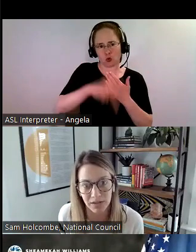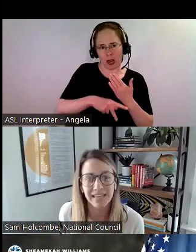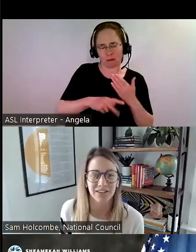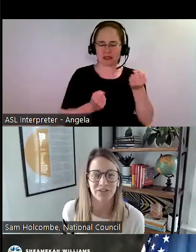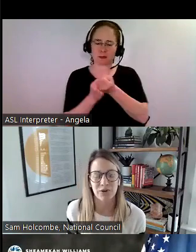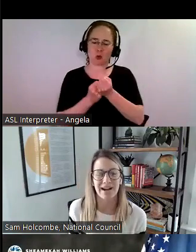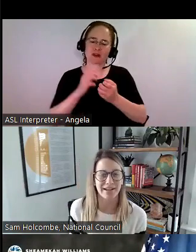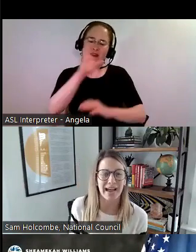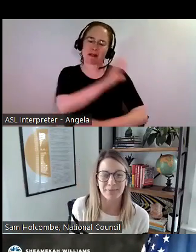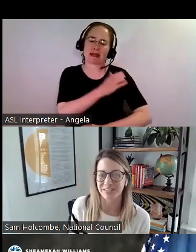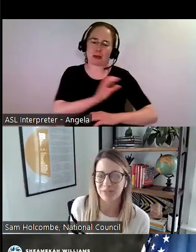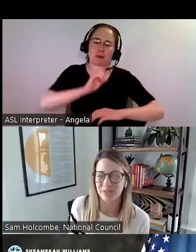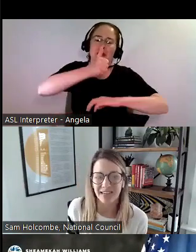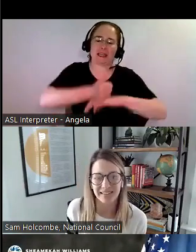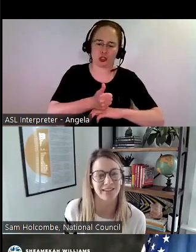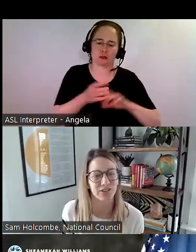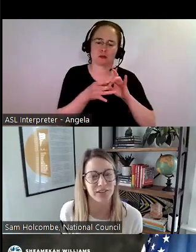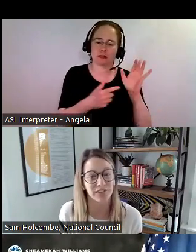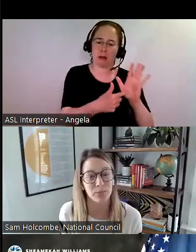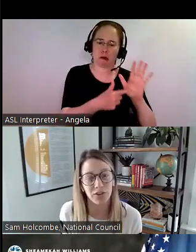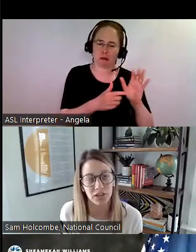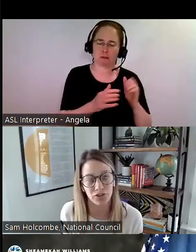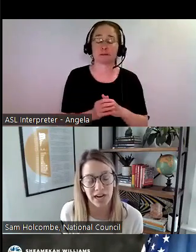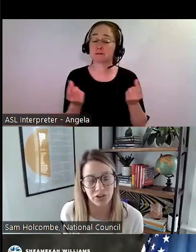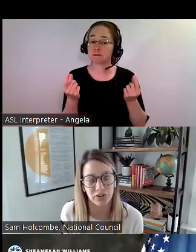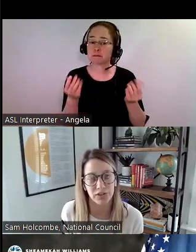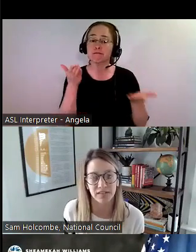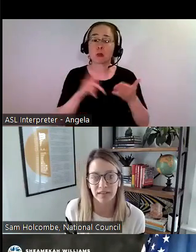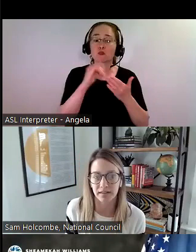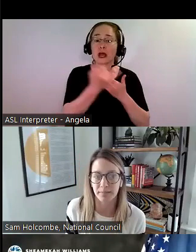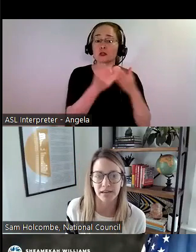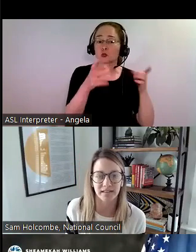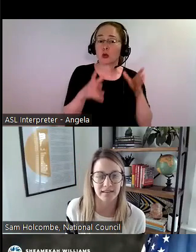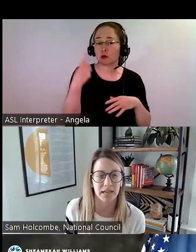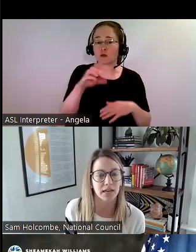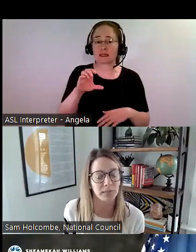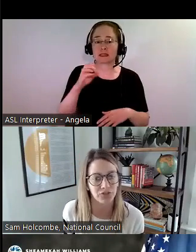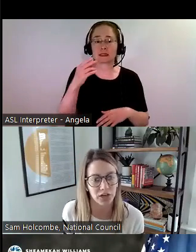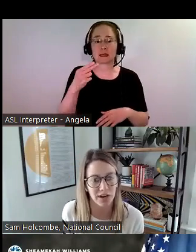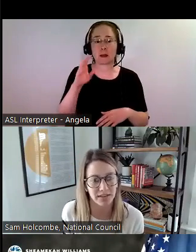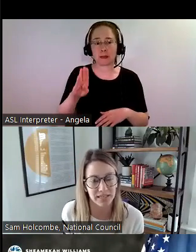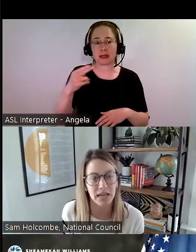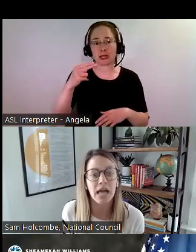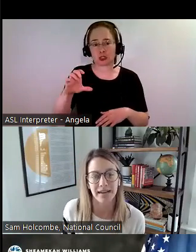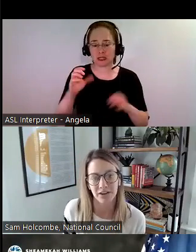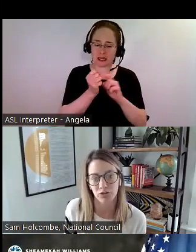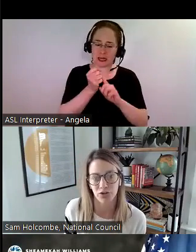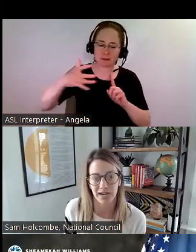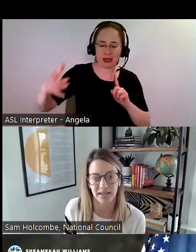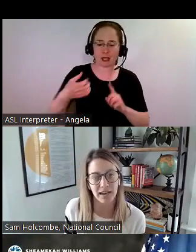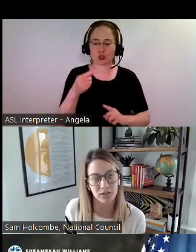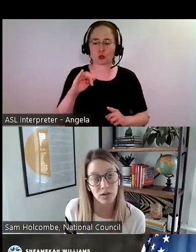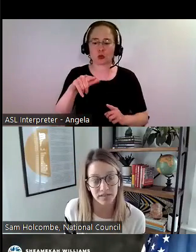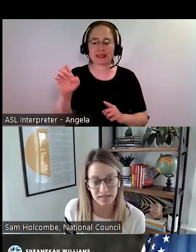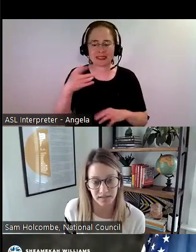implementation of the model. So that happens in a few ways. I serve as the project director for the CCBHC expansion grantee